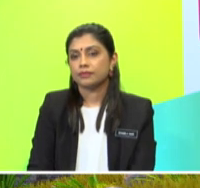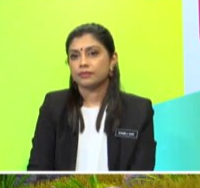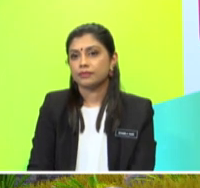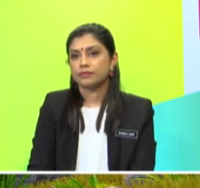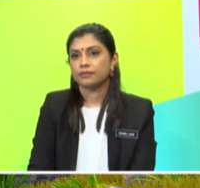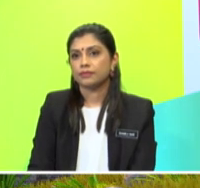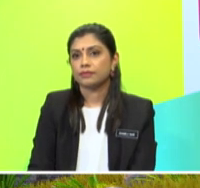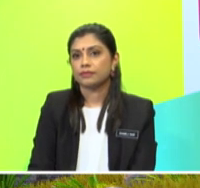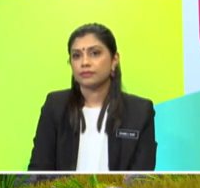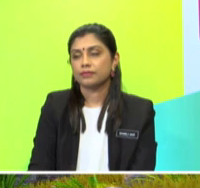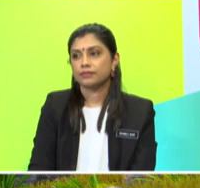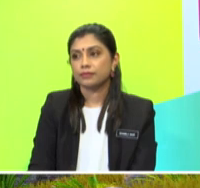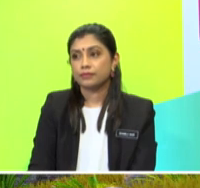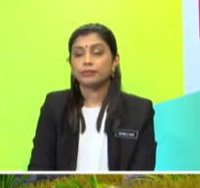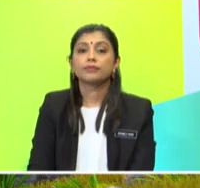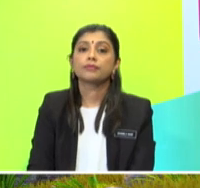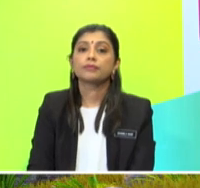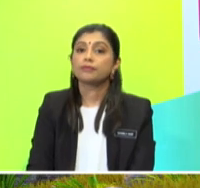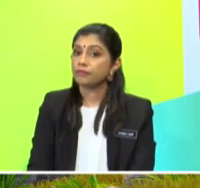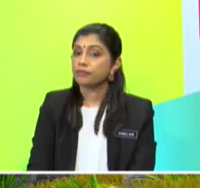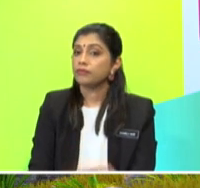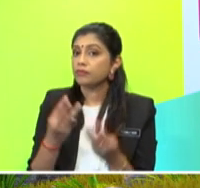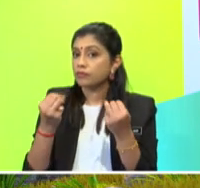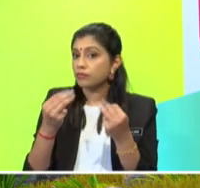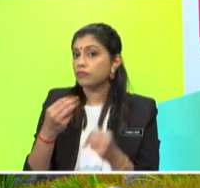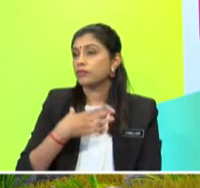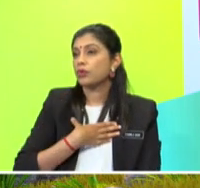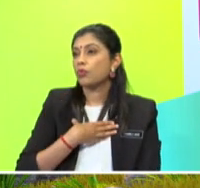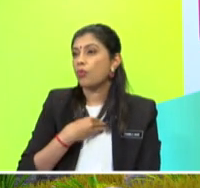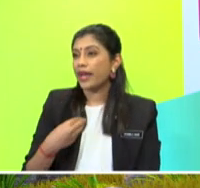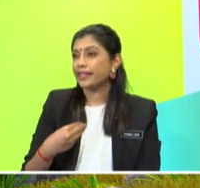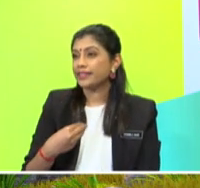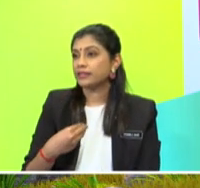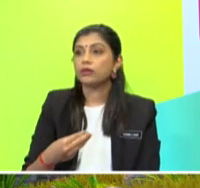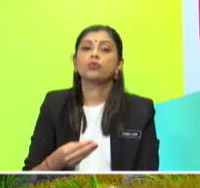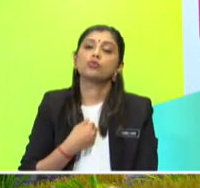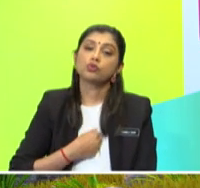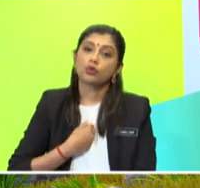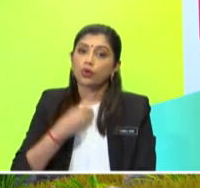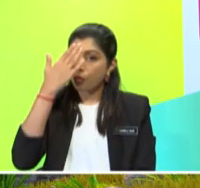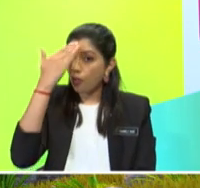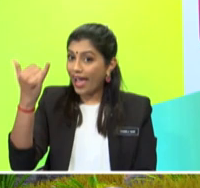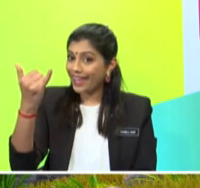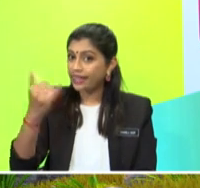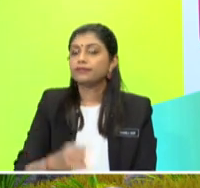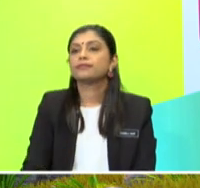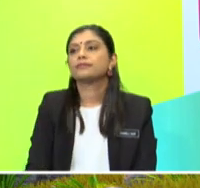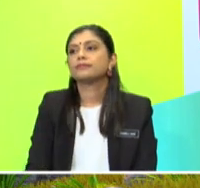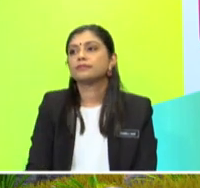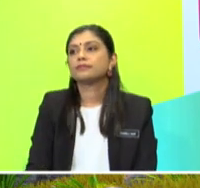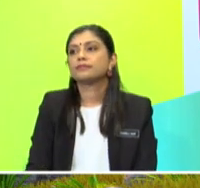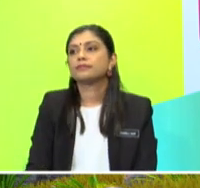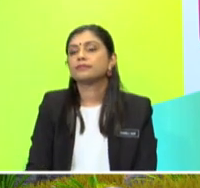I choose why. Okay, so she chose why. Okay. All right, so what is your question?